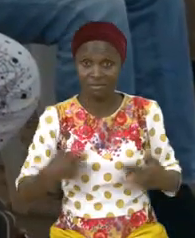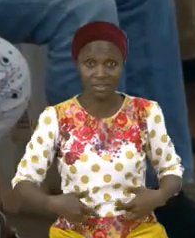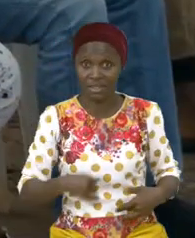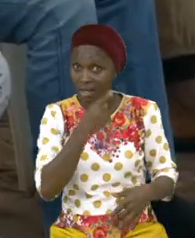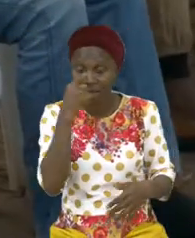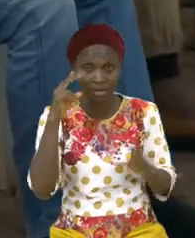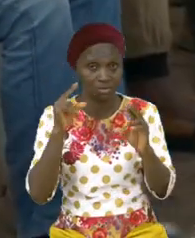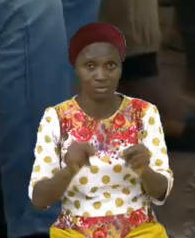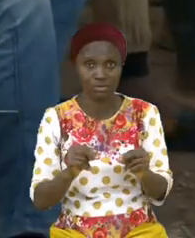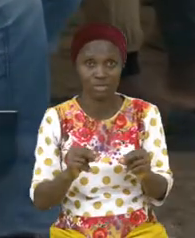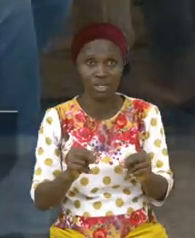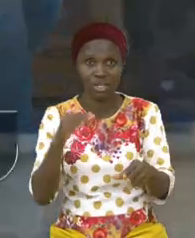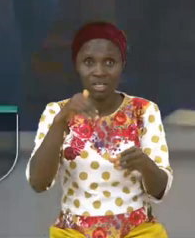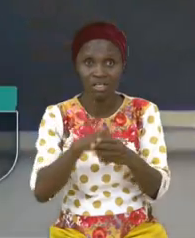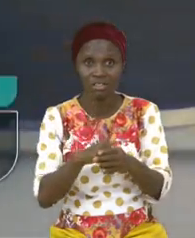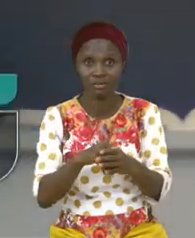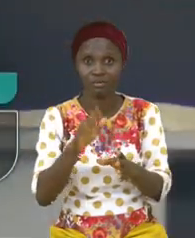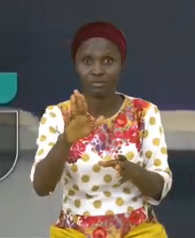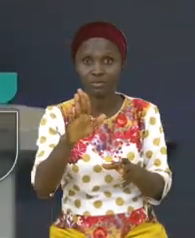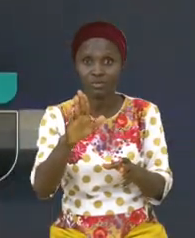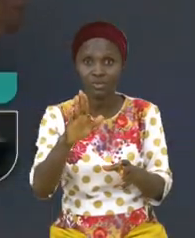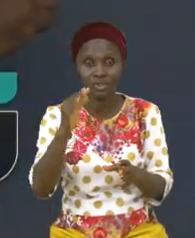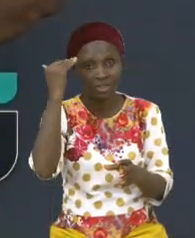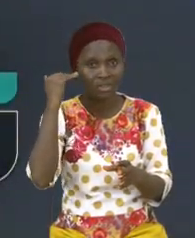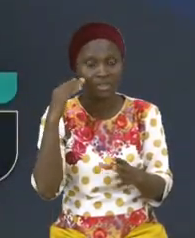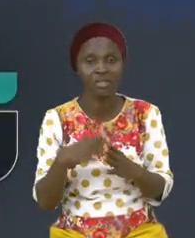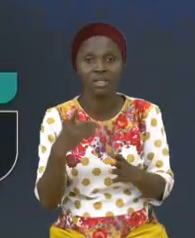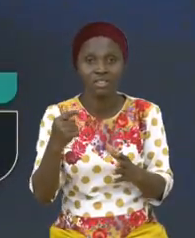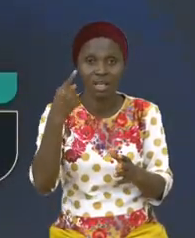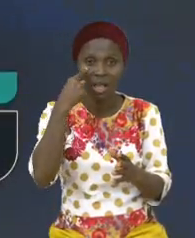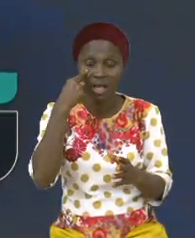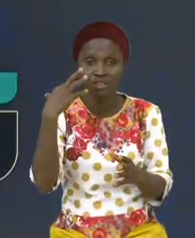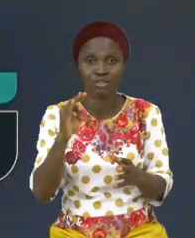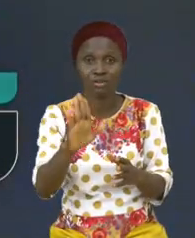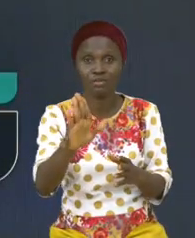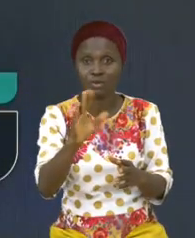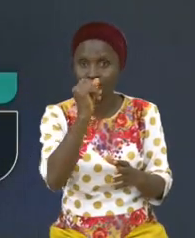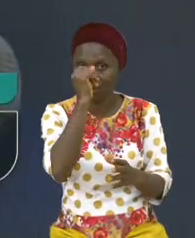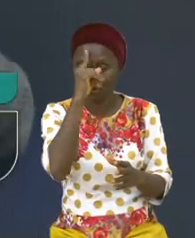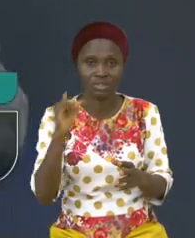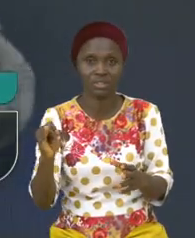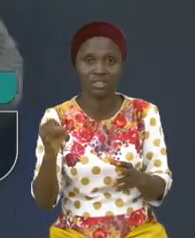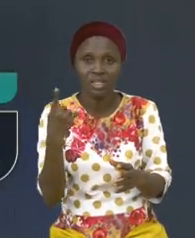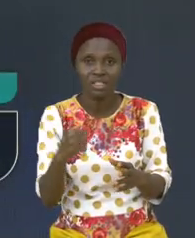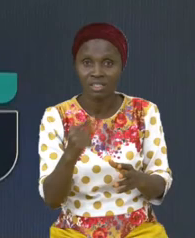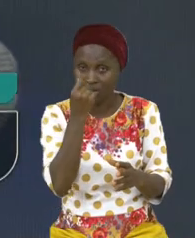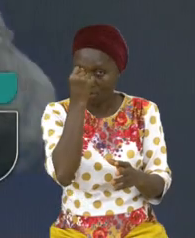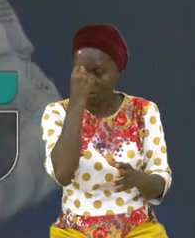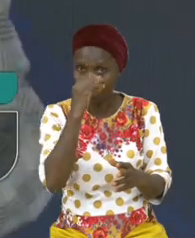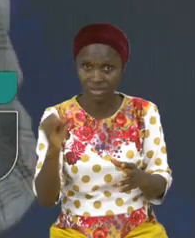in your head. The eyes of your understanding. The